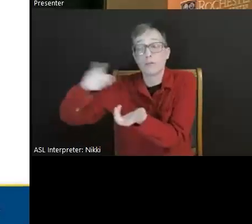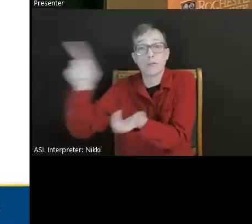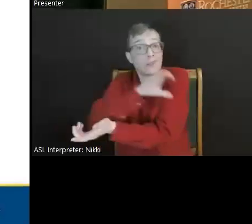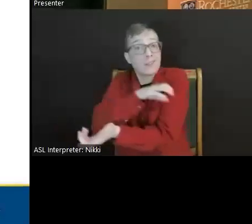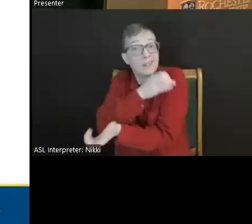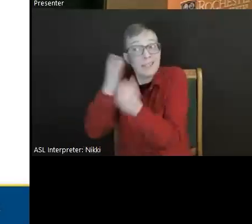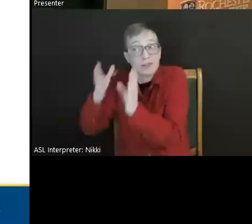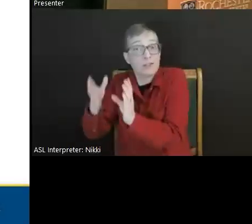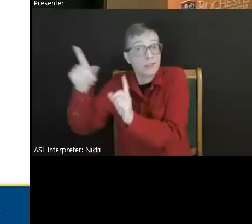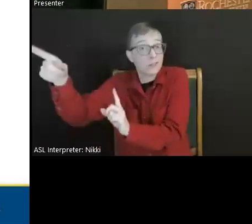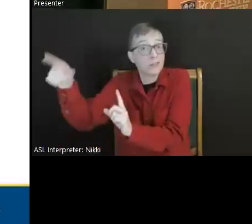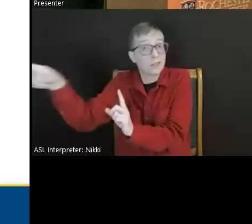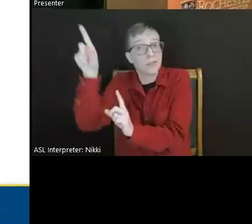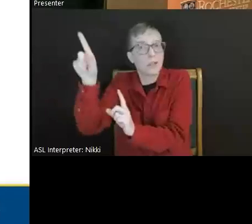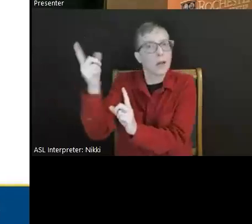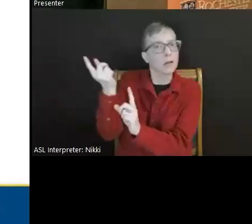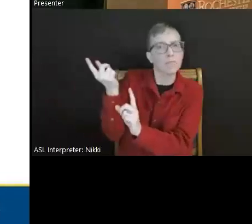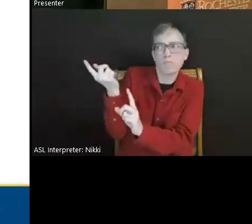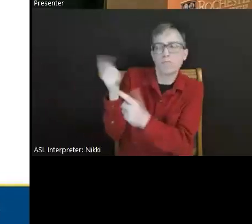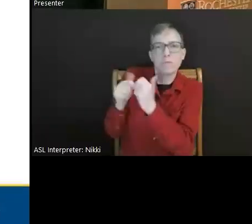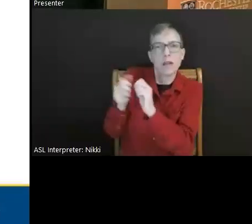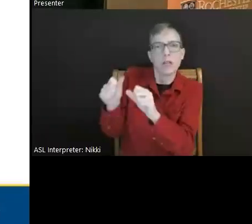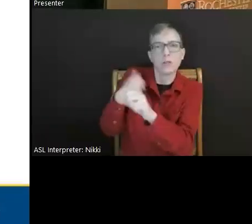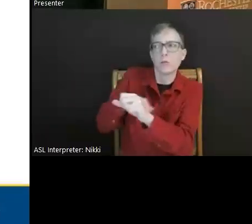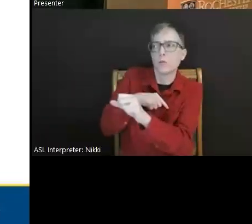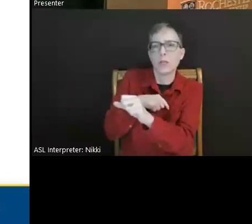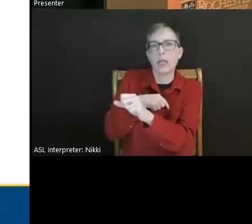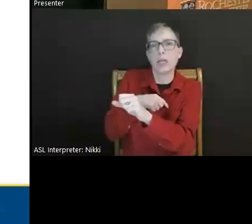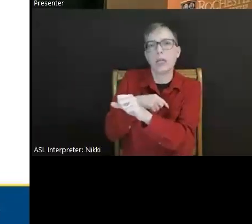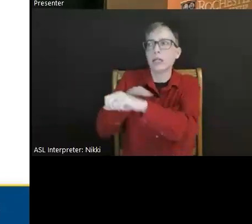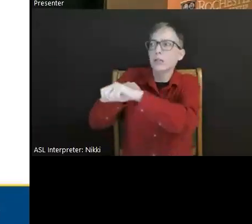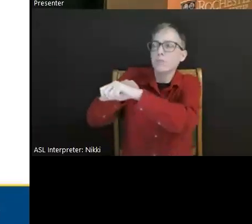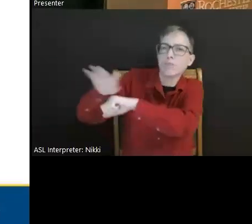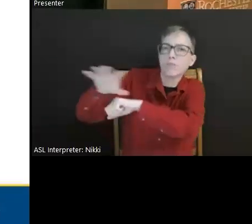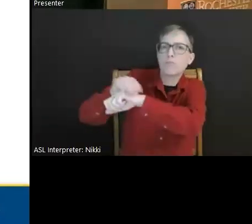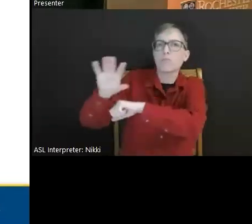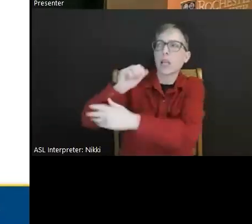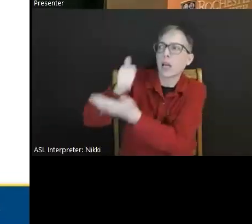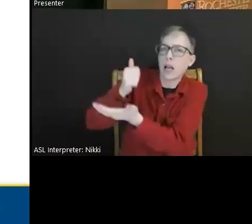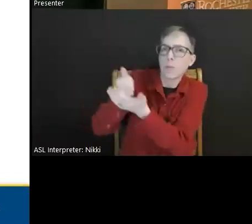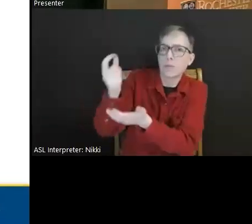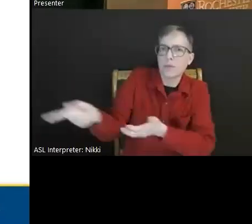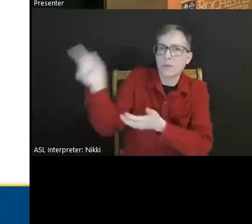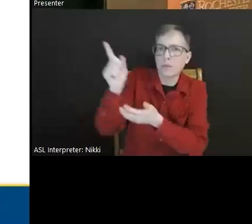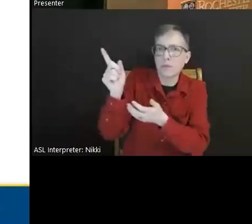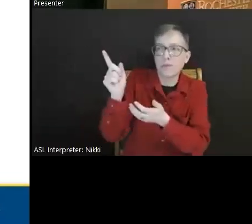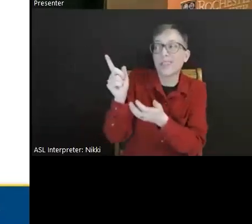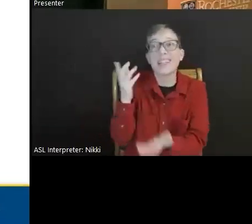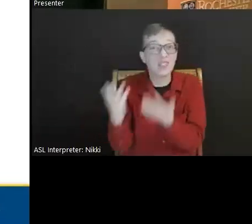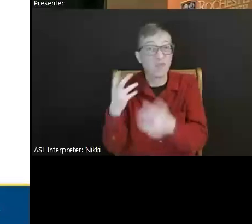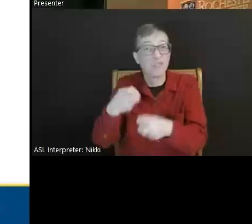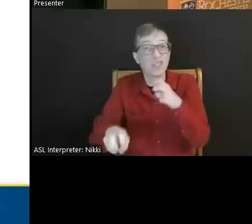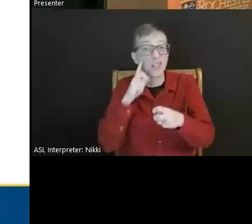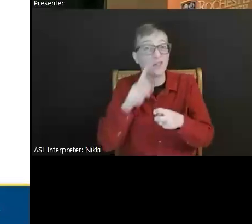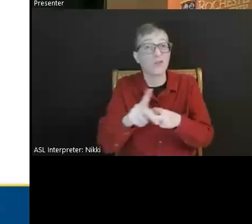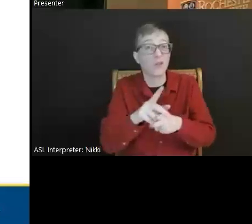needs, but it can be quite demoralizing to dedicate efforts to providing care to patients that are not able to show up for